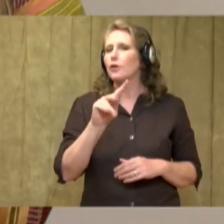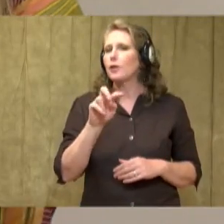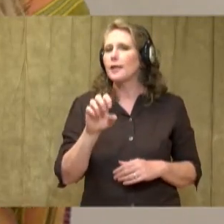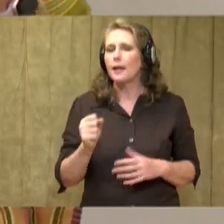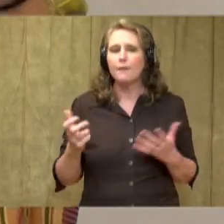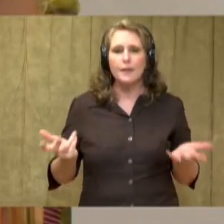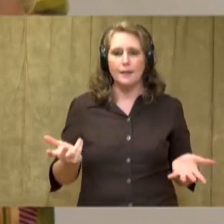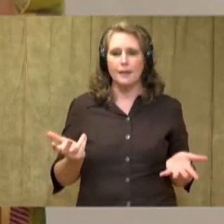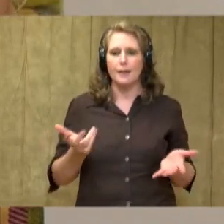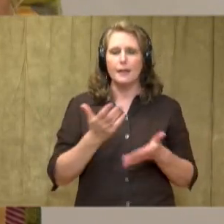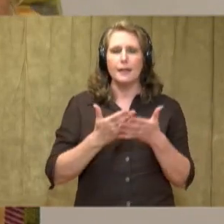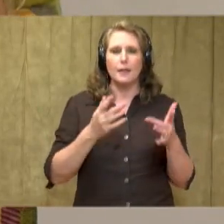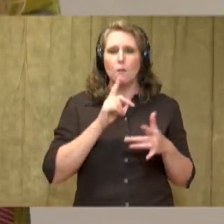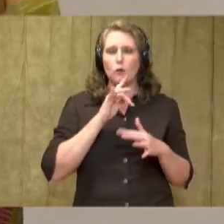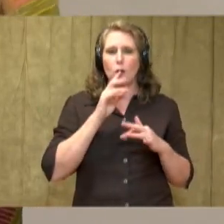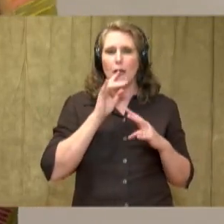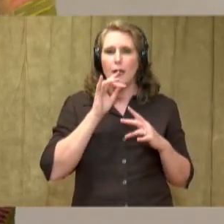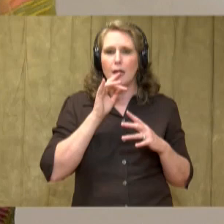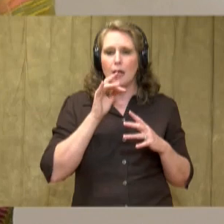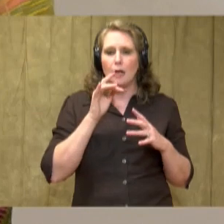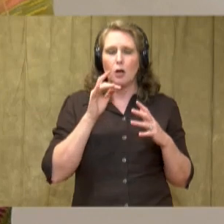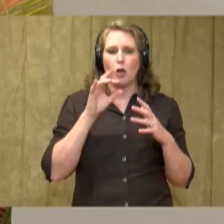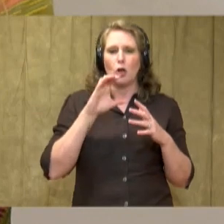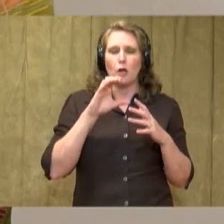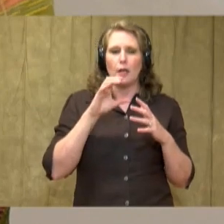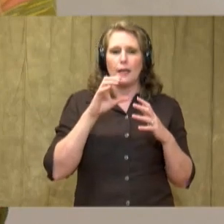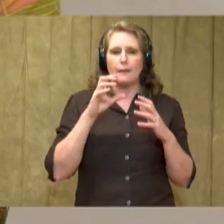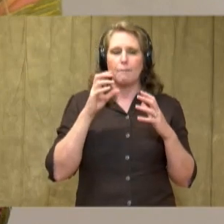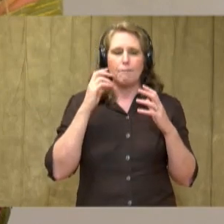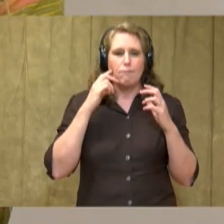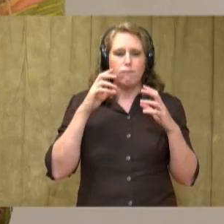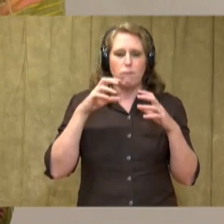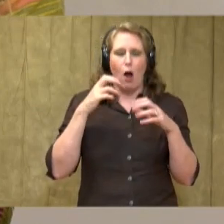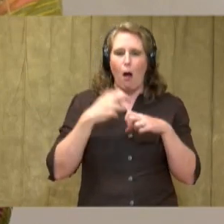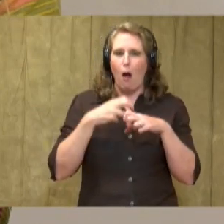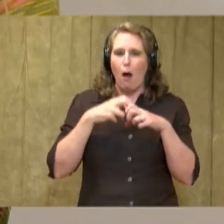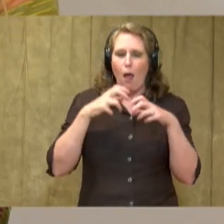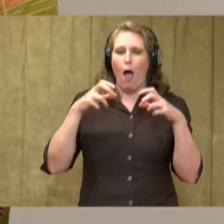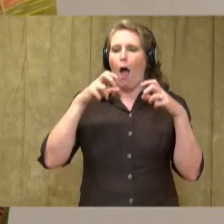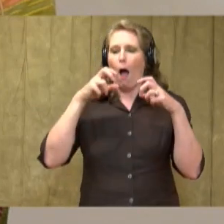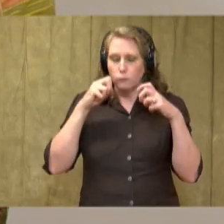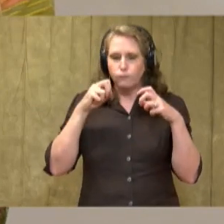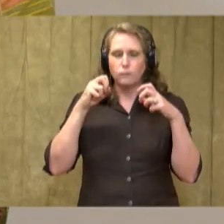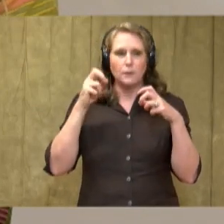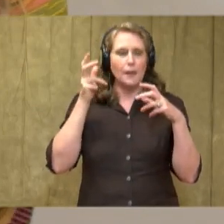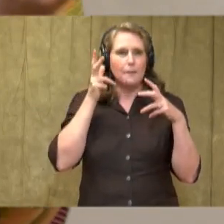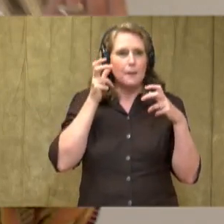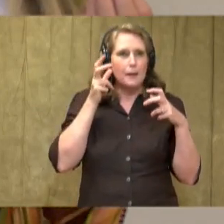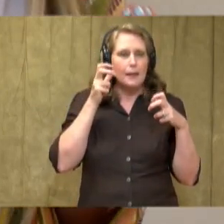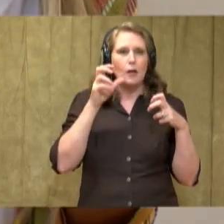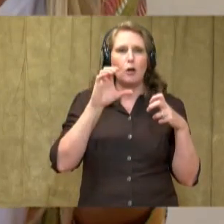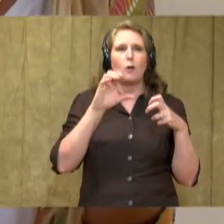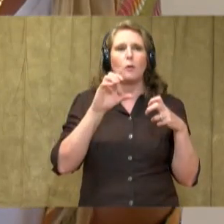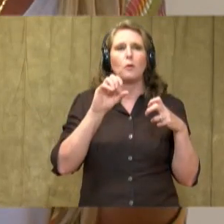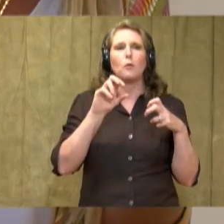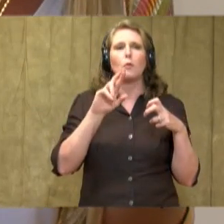have? Okay, if something's really crunchy, okay, we can maybe say that it's